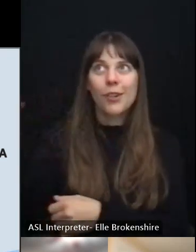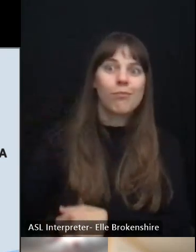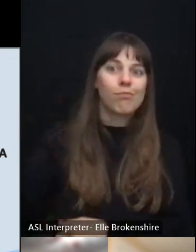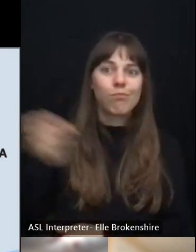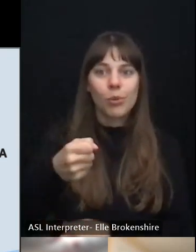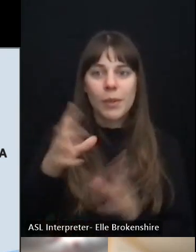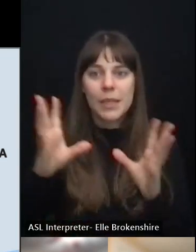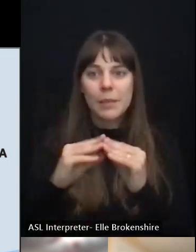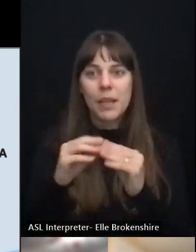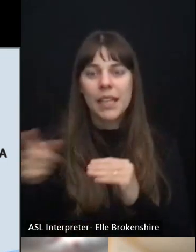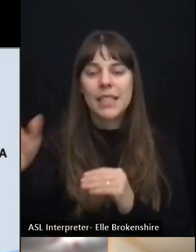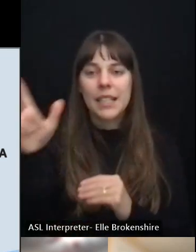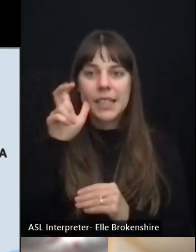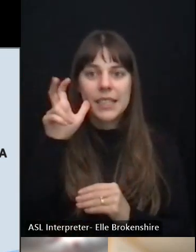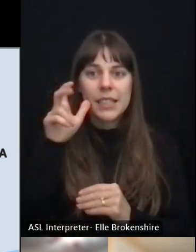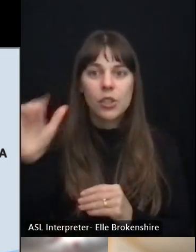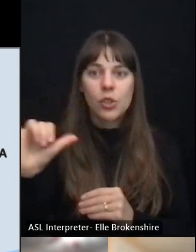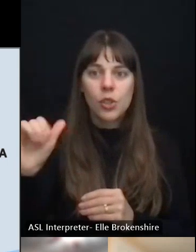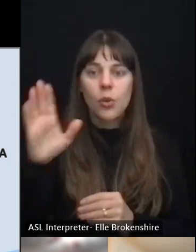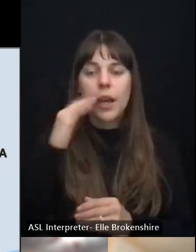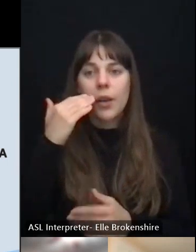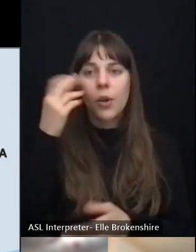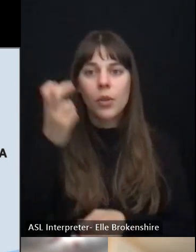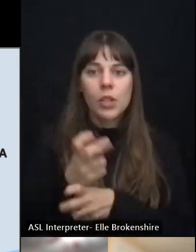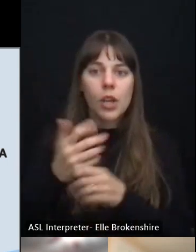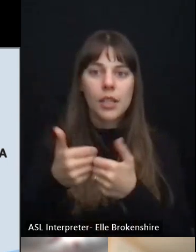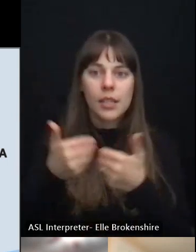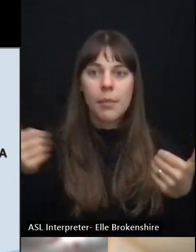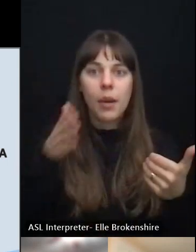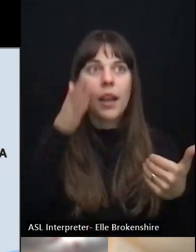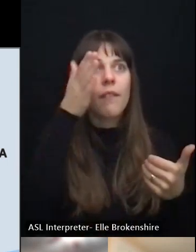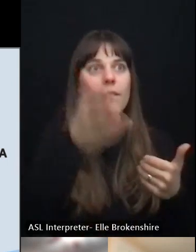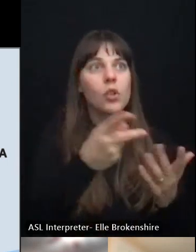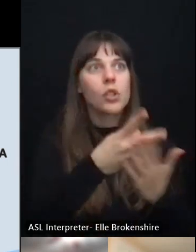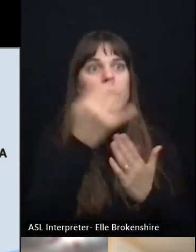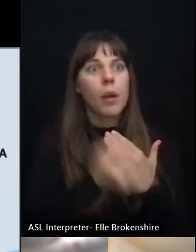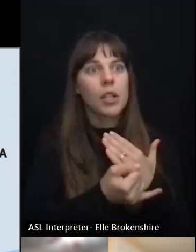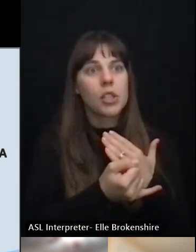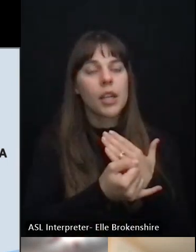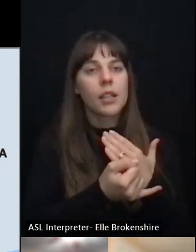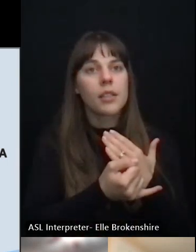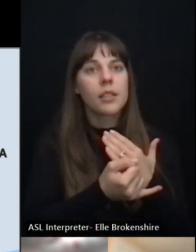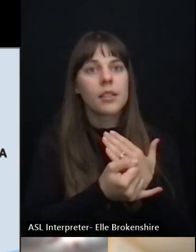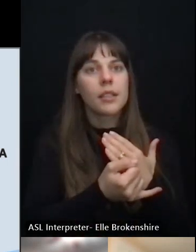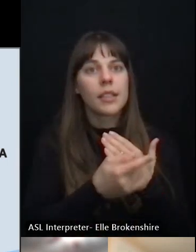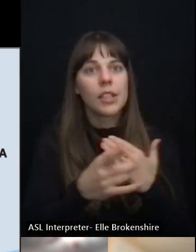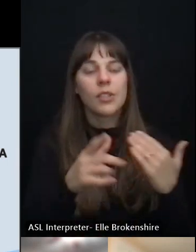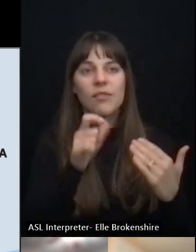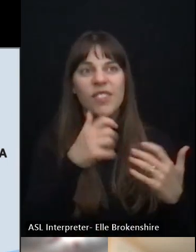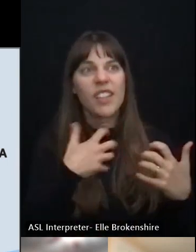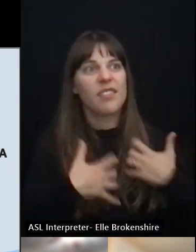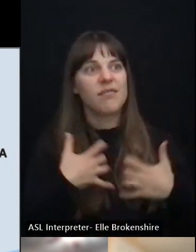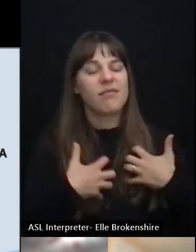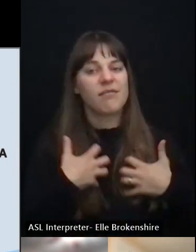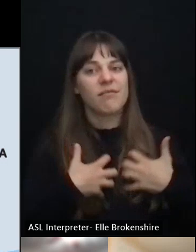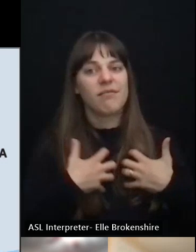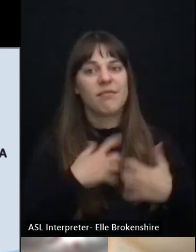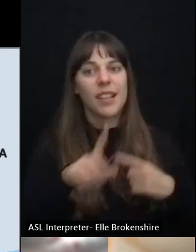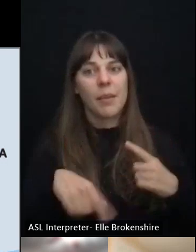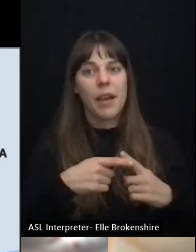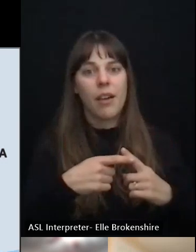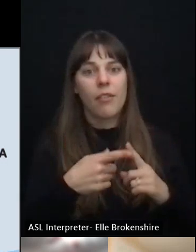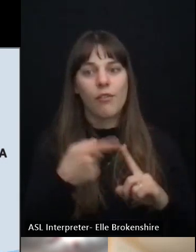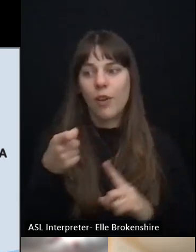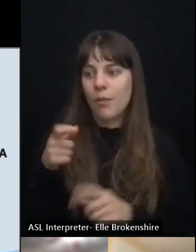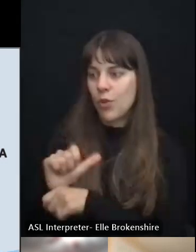to listen. I know it's hard to separate a future project that's coming that you may not feel comfortable about from the work